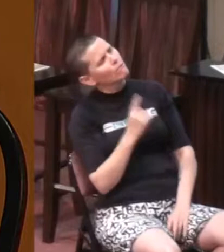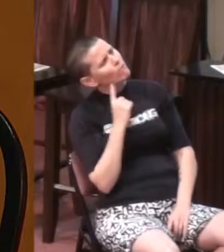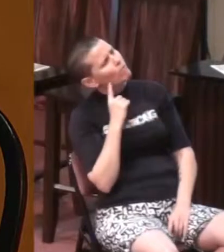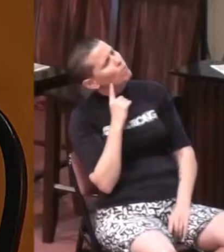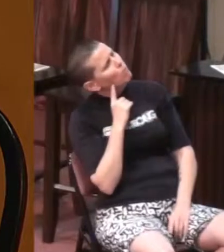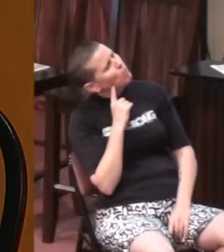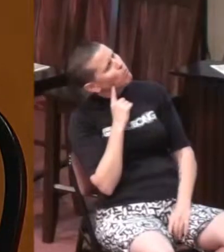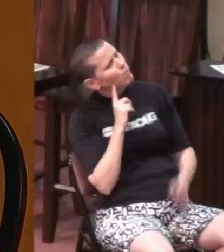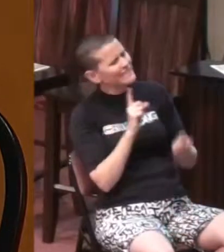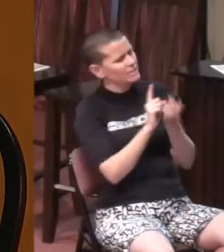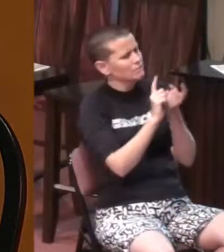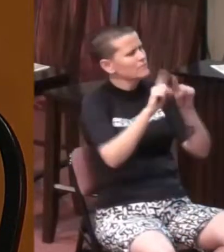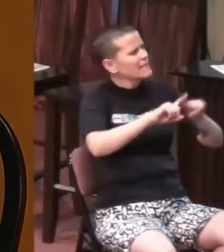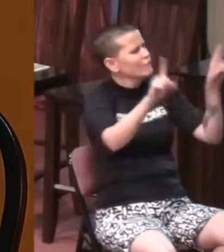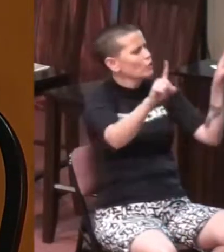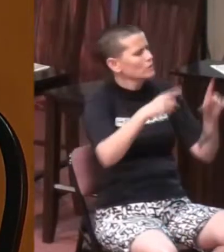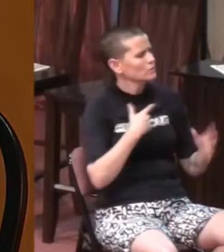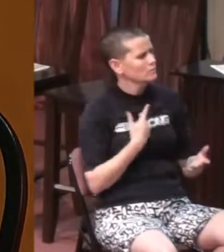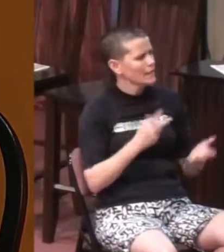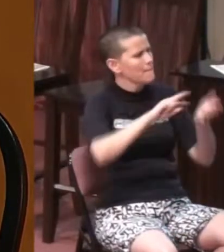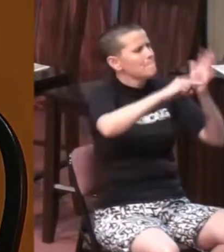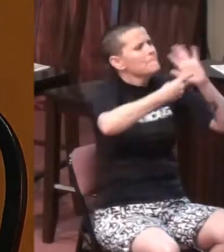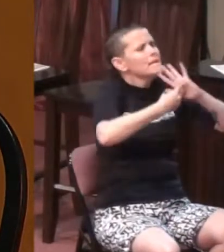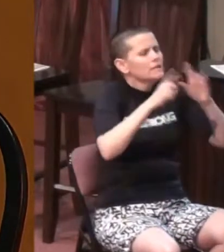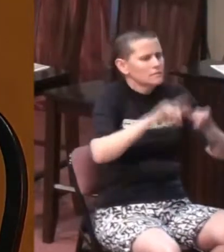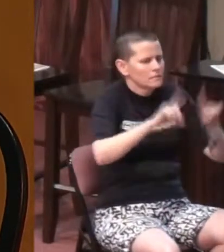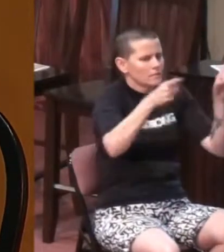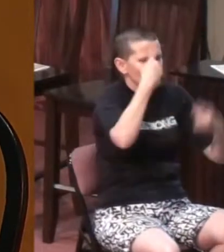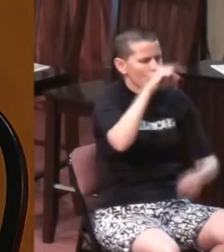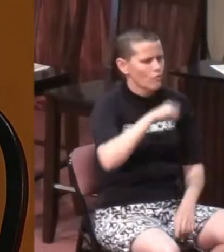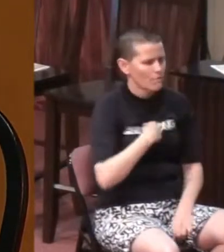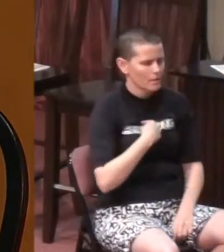a week and a day ago, I woke up with a new song, a brand new